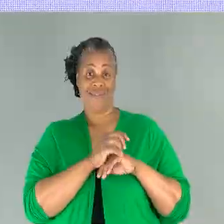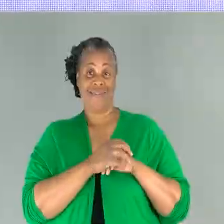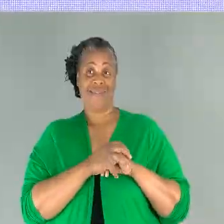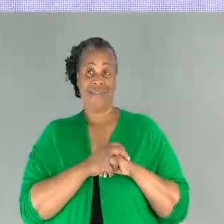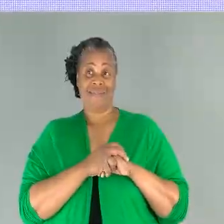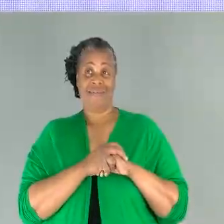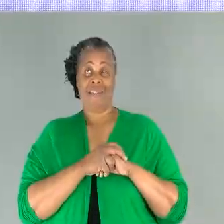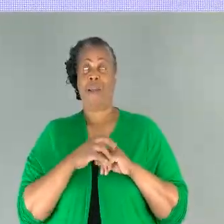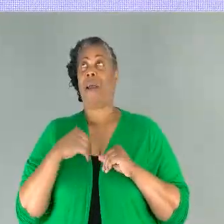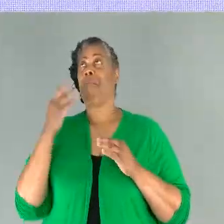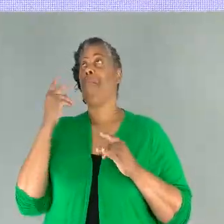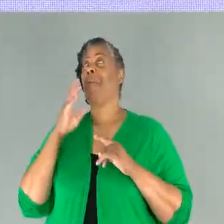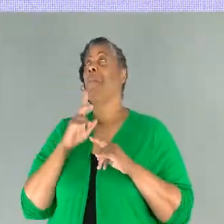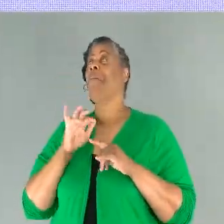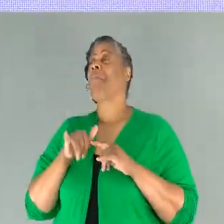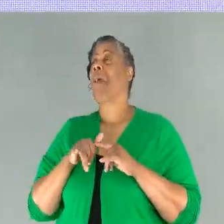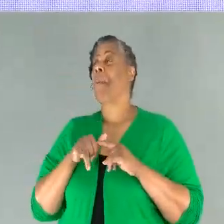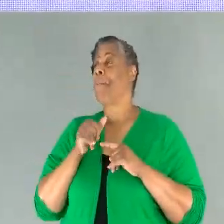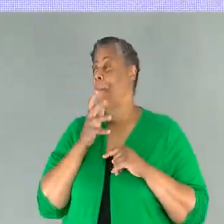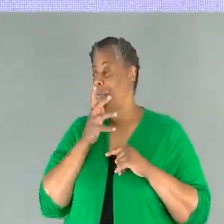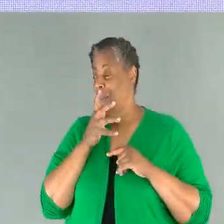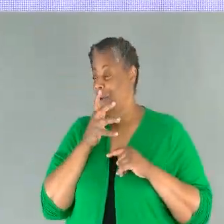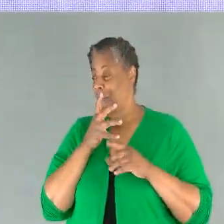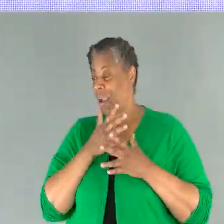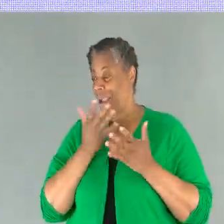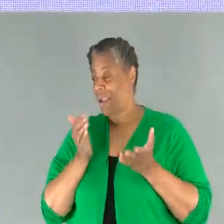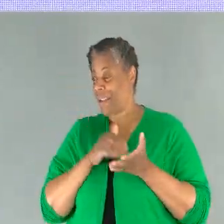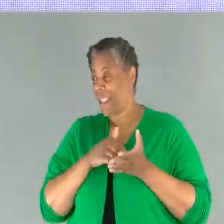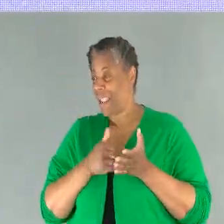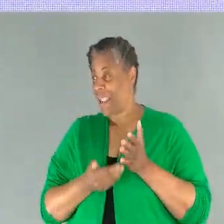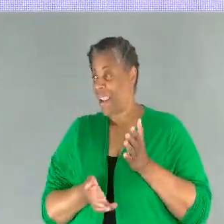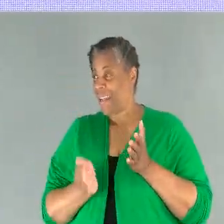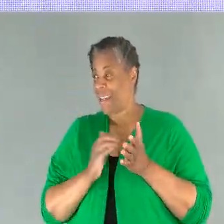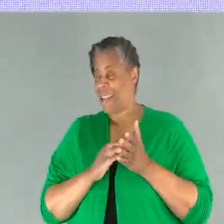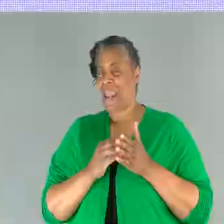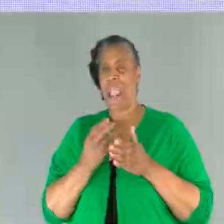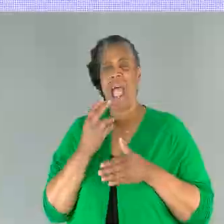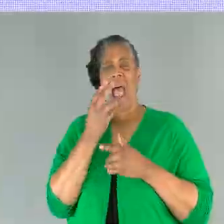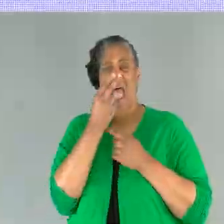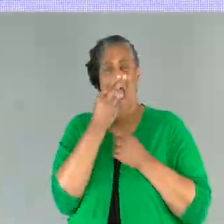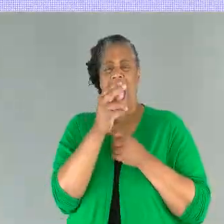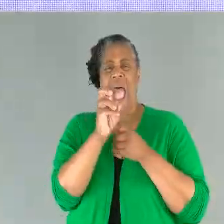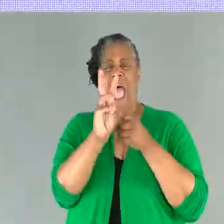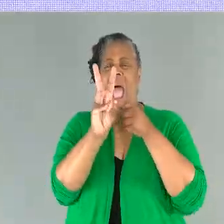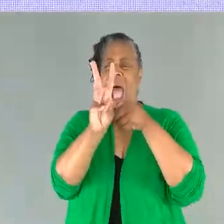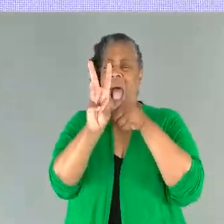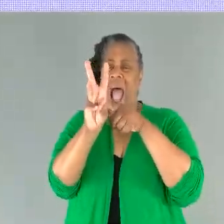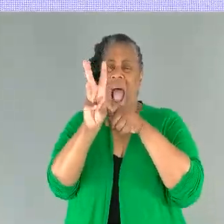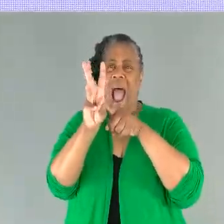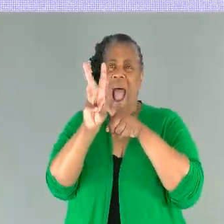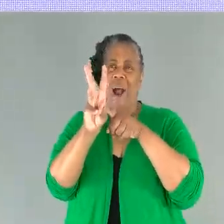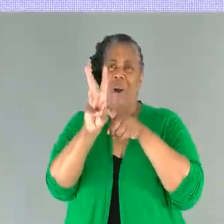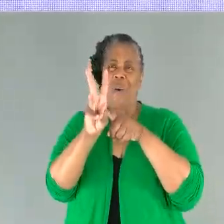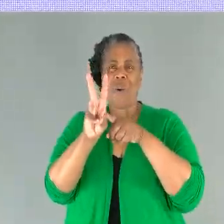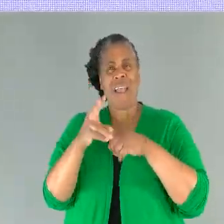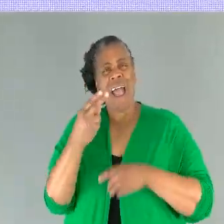I thought about this, mom, over and over again. How did